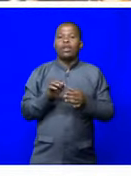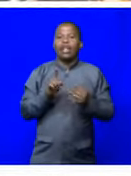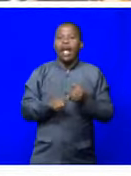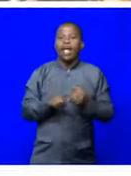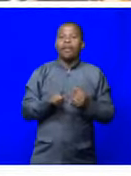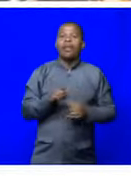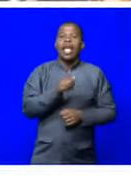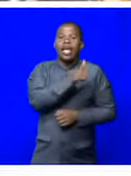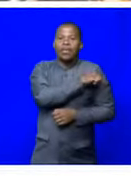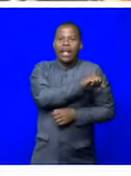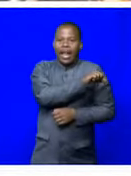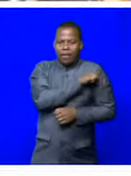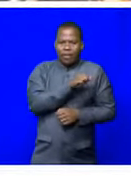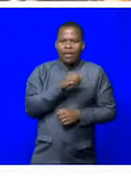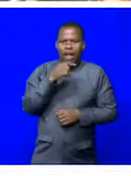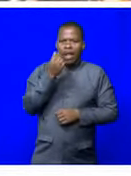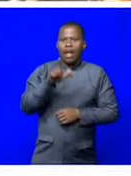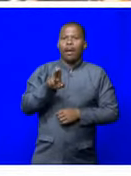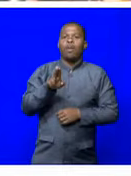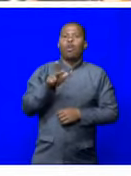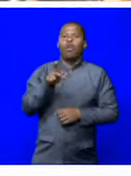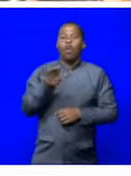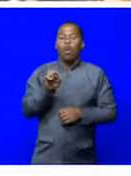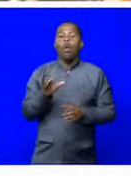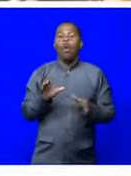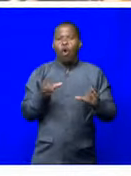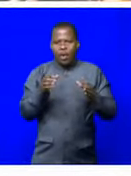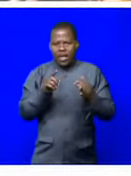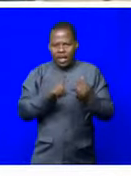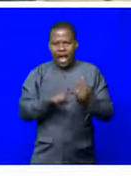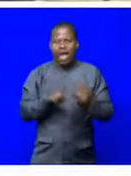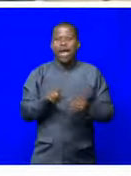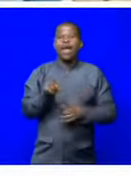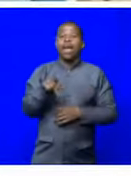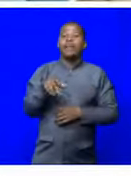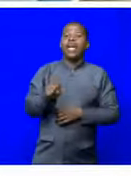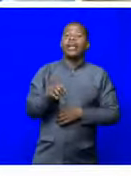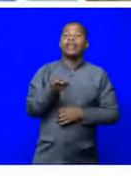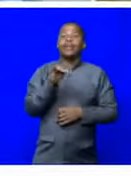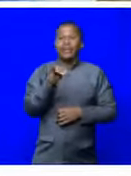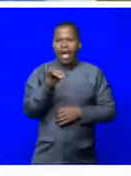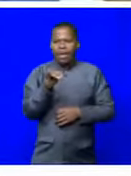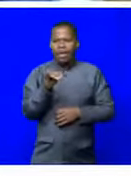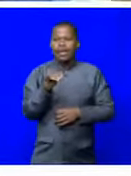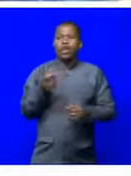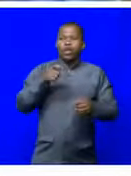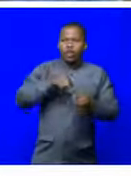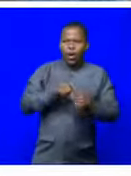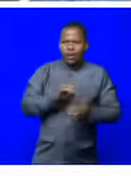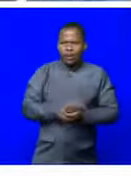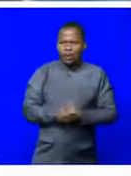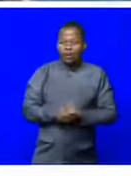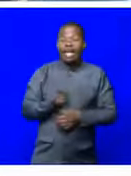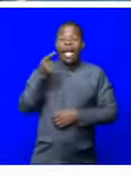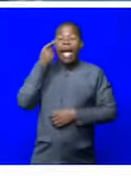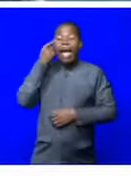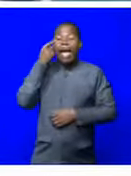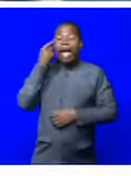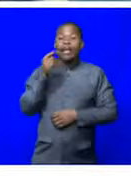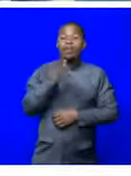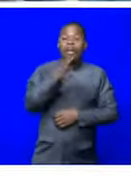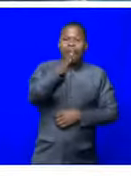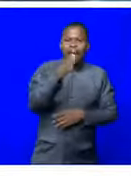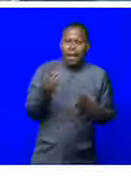Commission kanye na-PSI edolobheni lasesipiki. Sive sasesipiki sikhombe lisasasa nekuthokotela